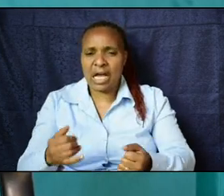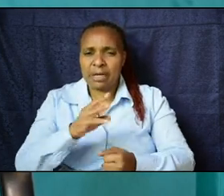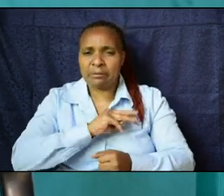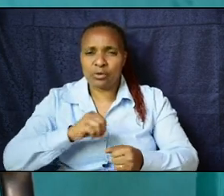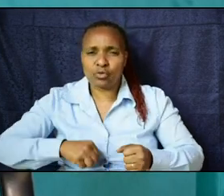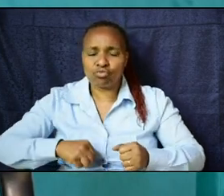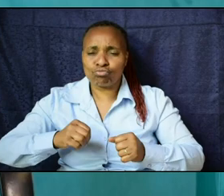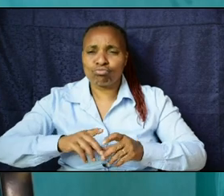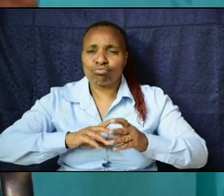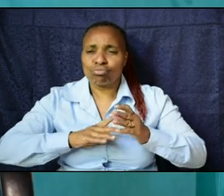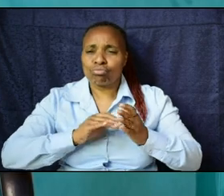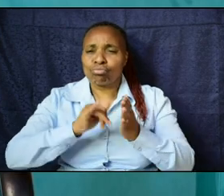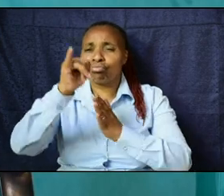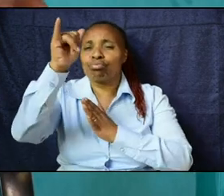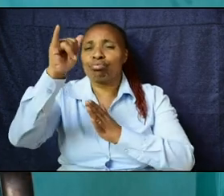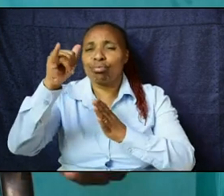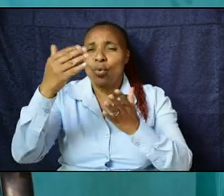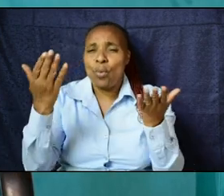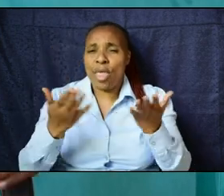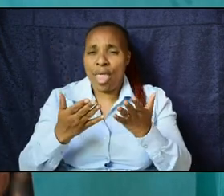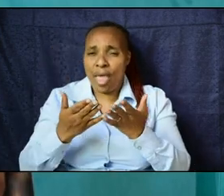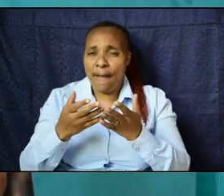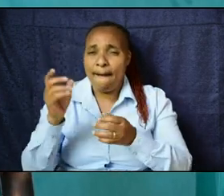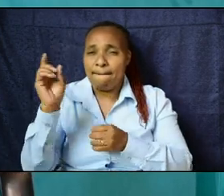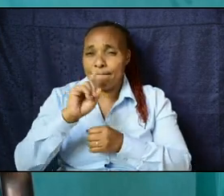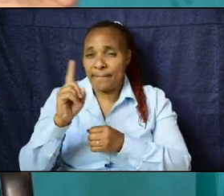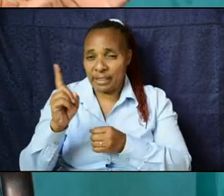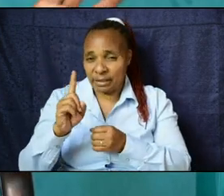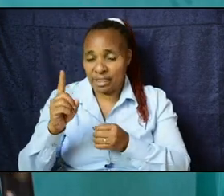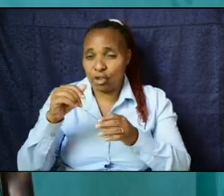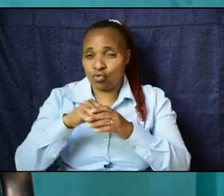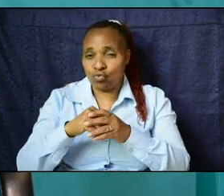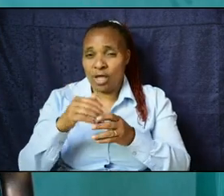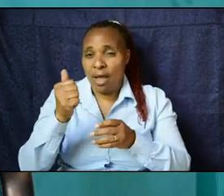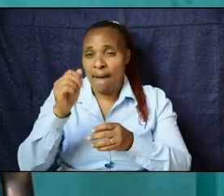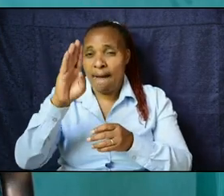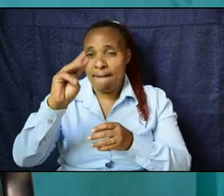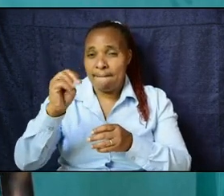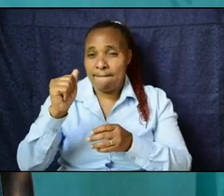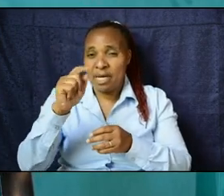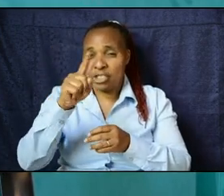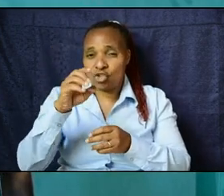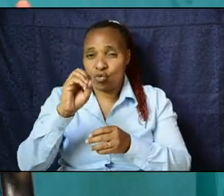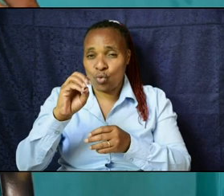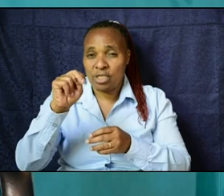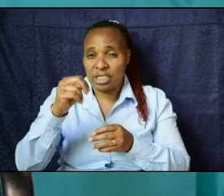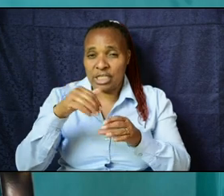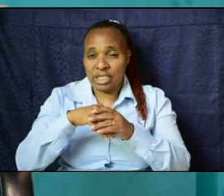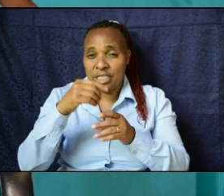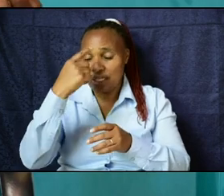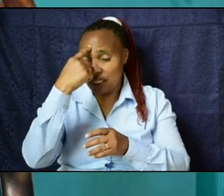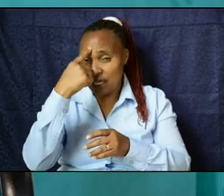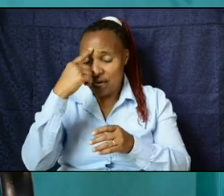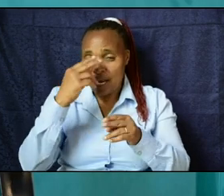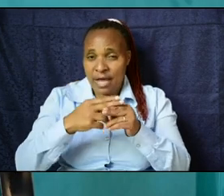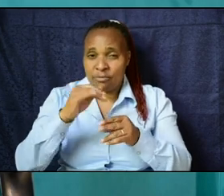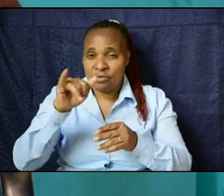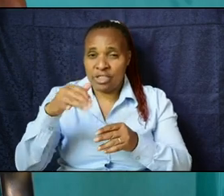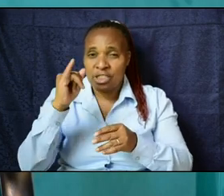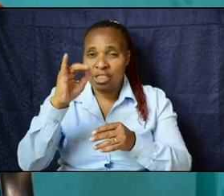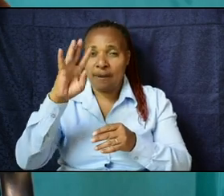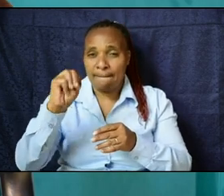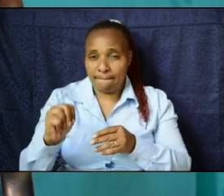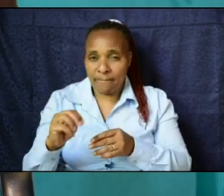the Amazon jungle to go and minister to the natives in Amazon, one of the Indian tribes. Their names were Jim,